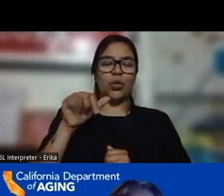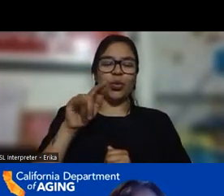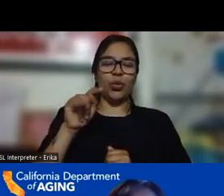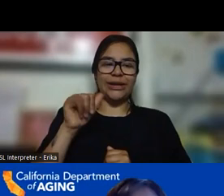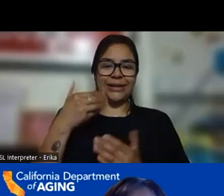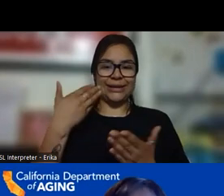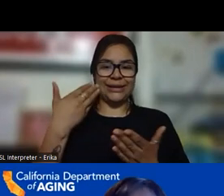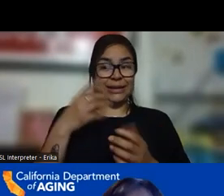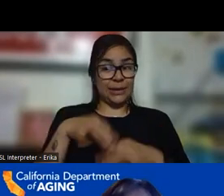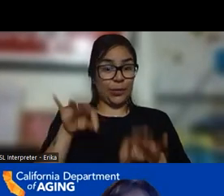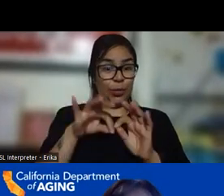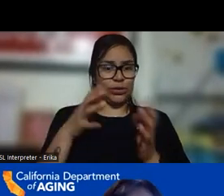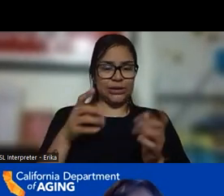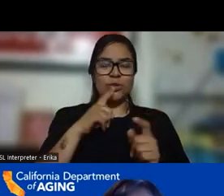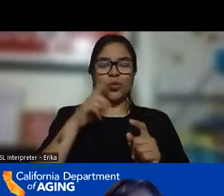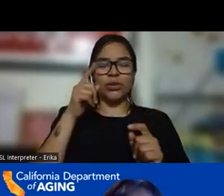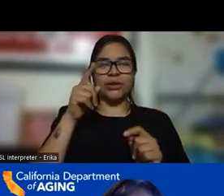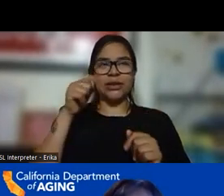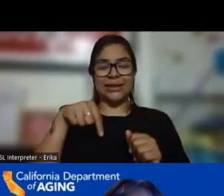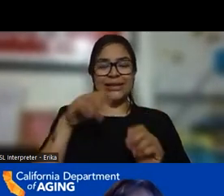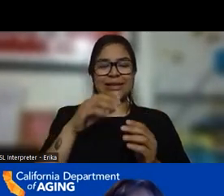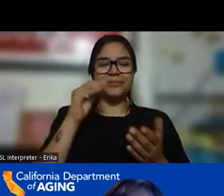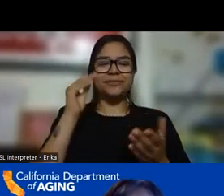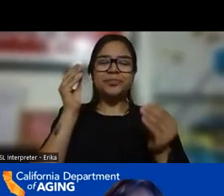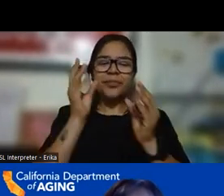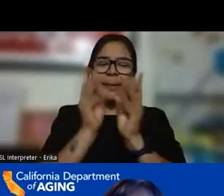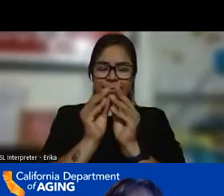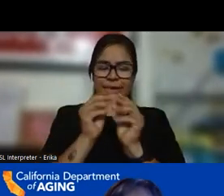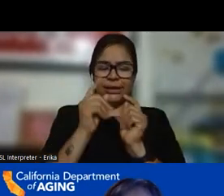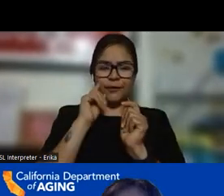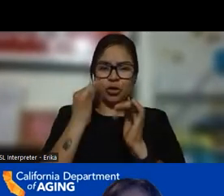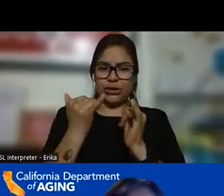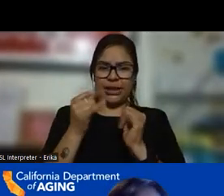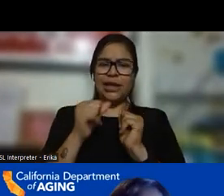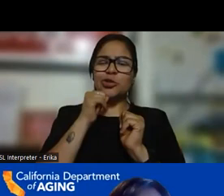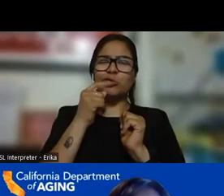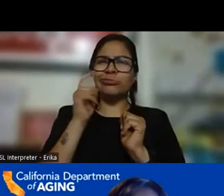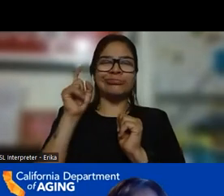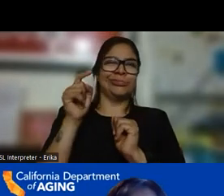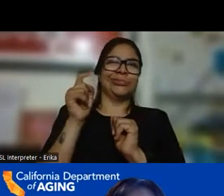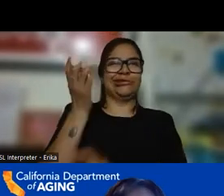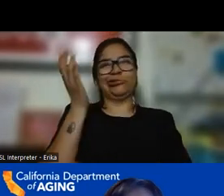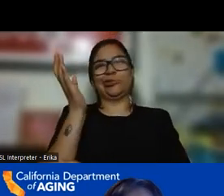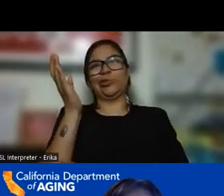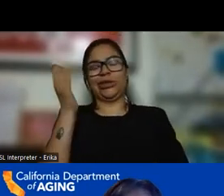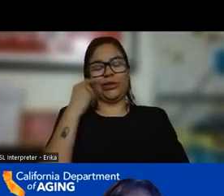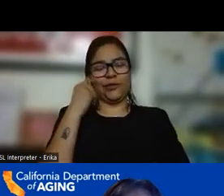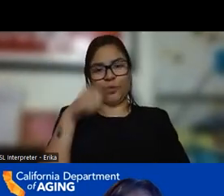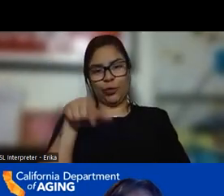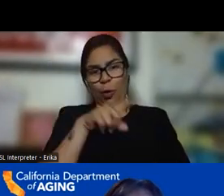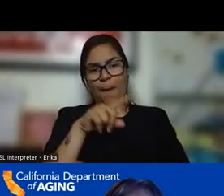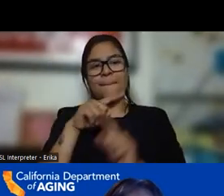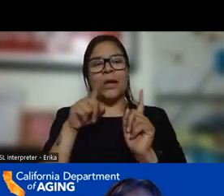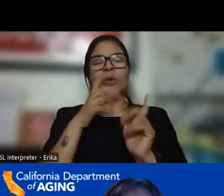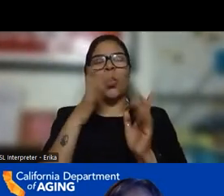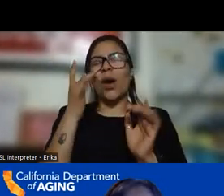Just being in this meeting today, I put the slide up because, I don't need to preach to the choir, but, why equity